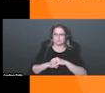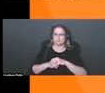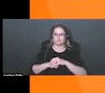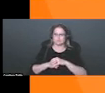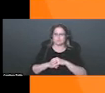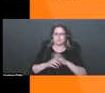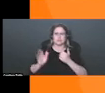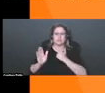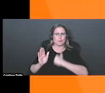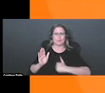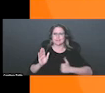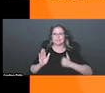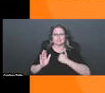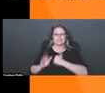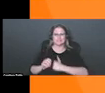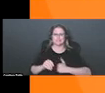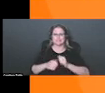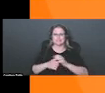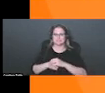Apologies for this.